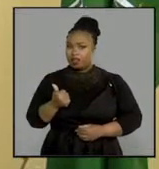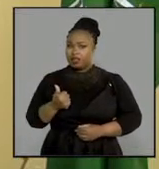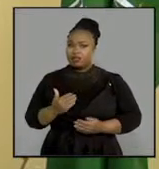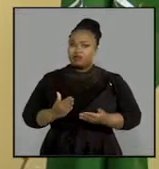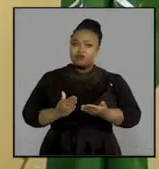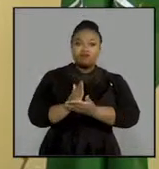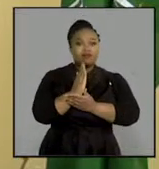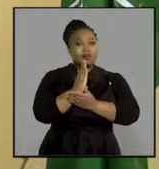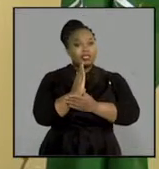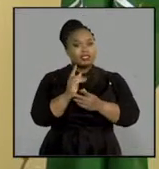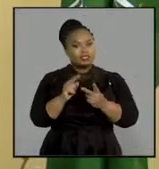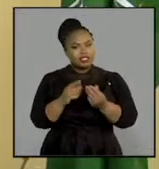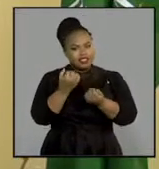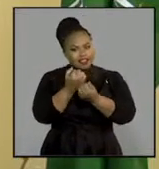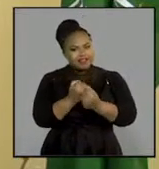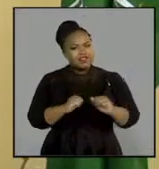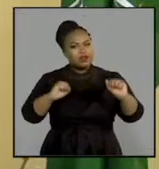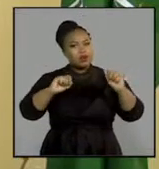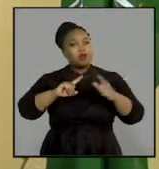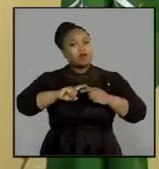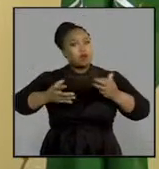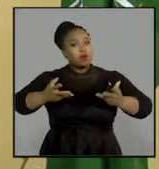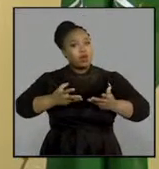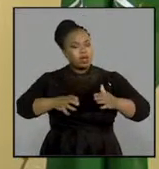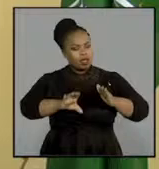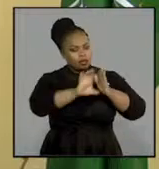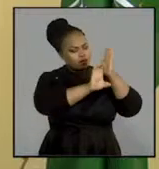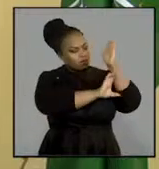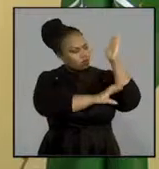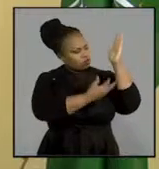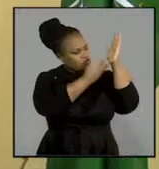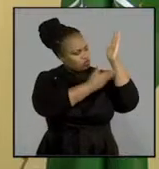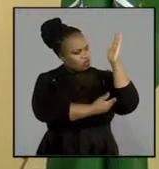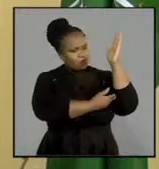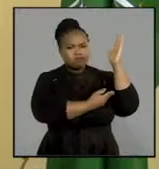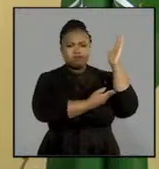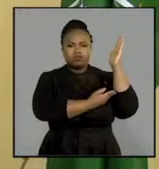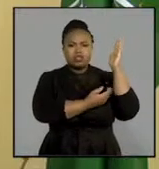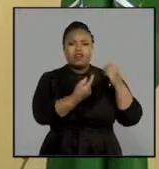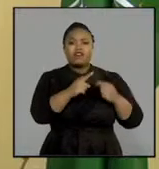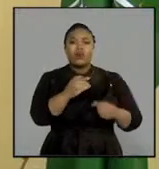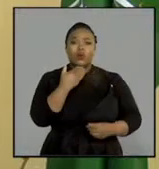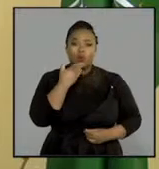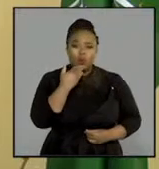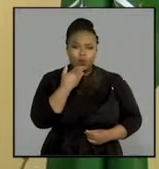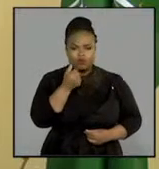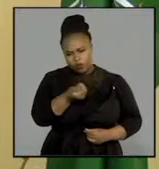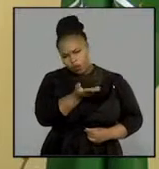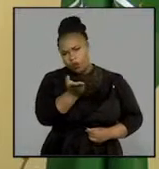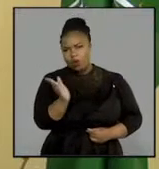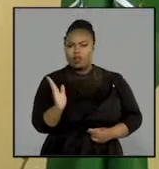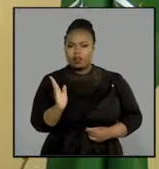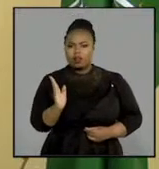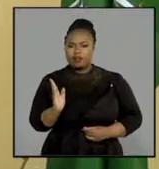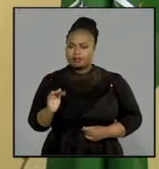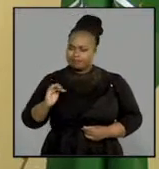the rights and freedoms guaranteed by our Constitution belong to